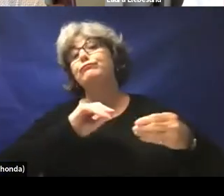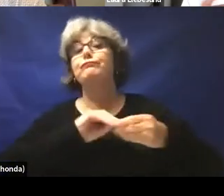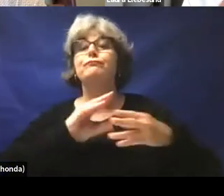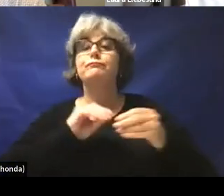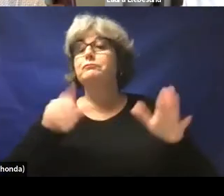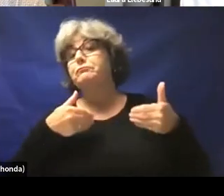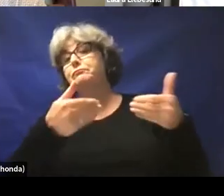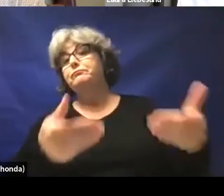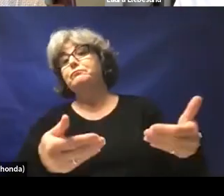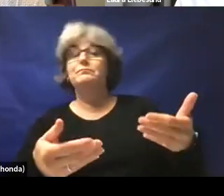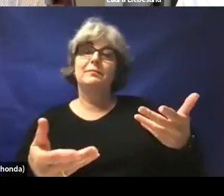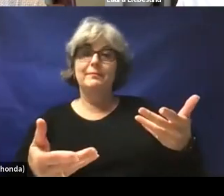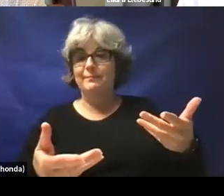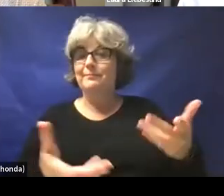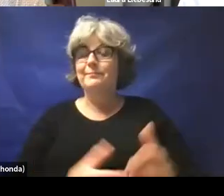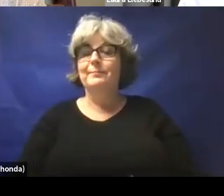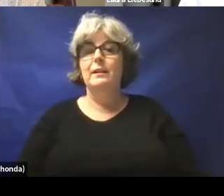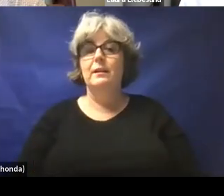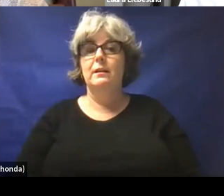just went along with them.